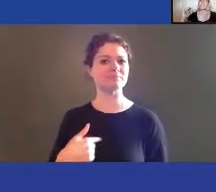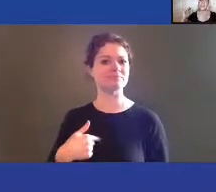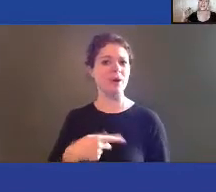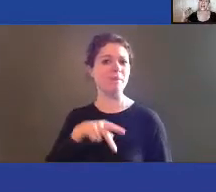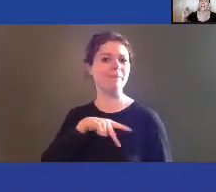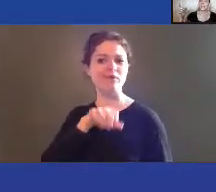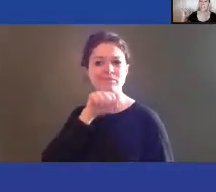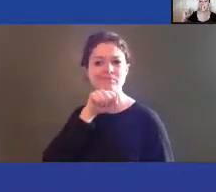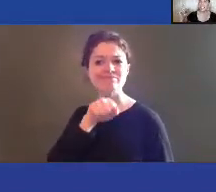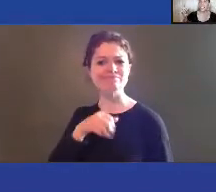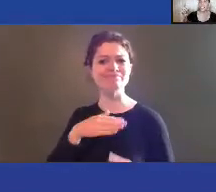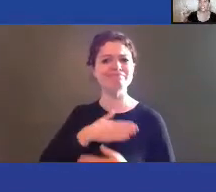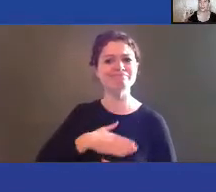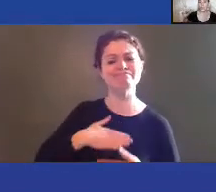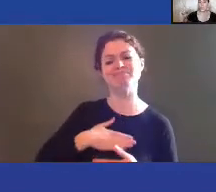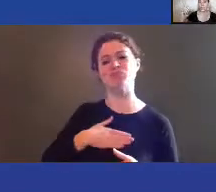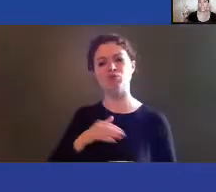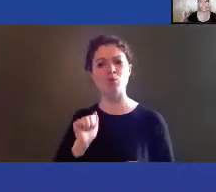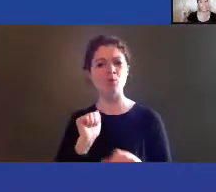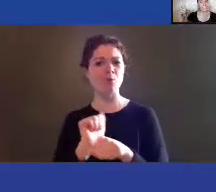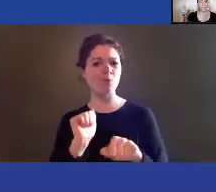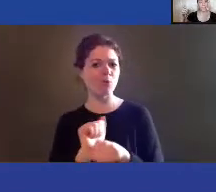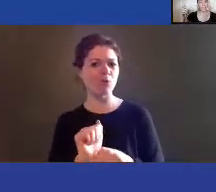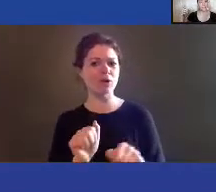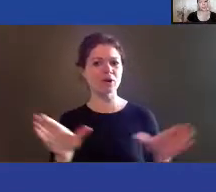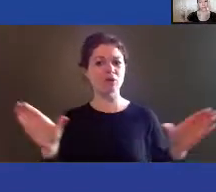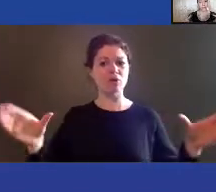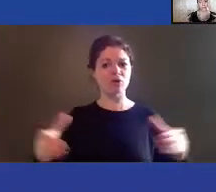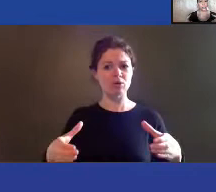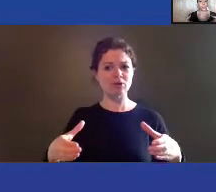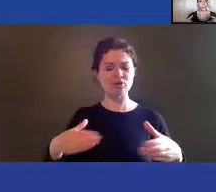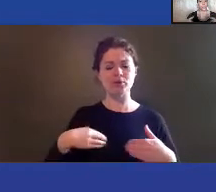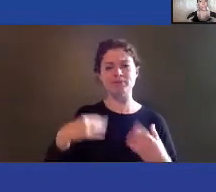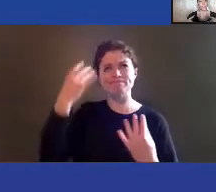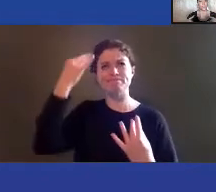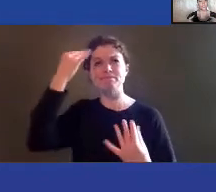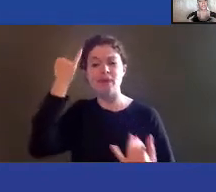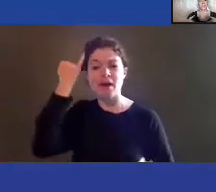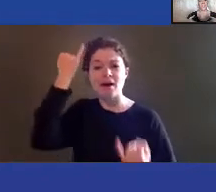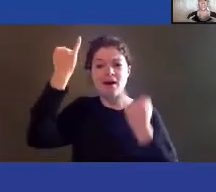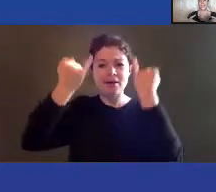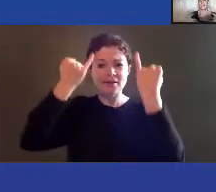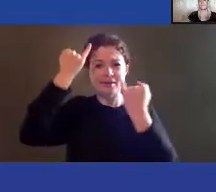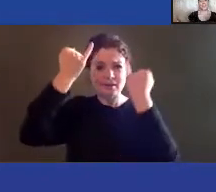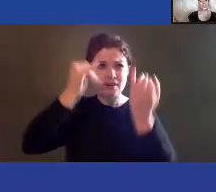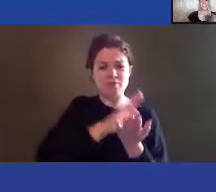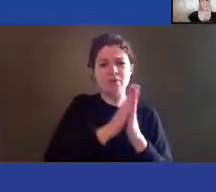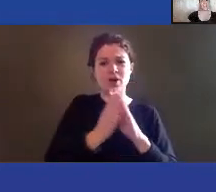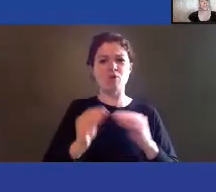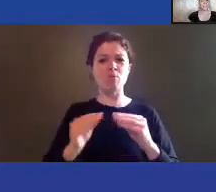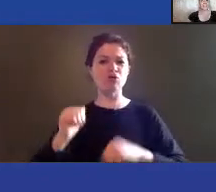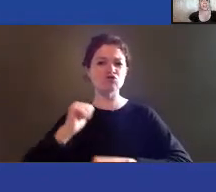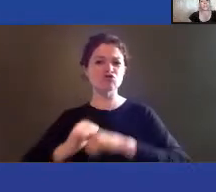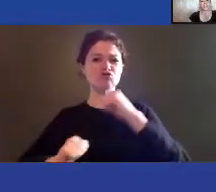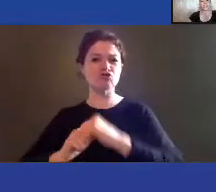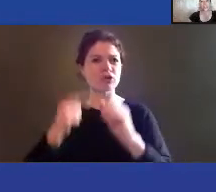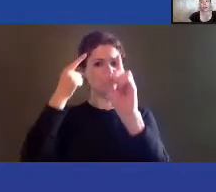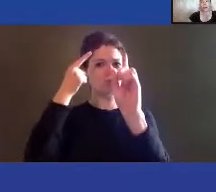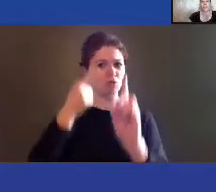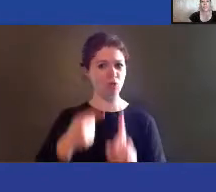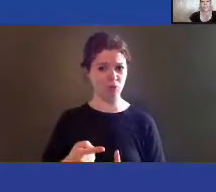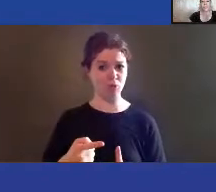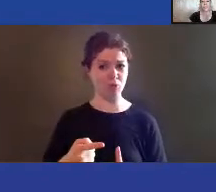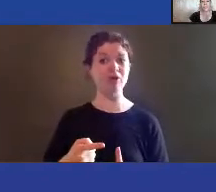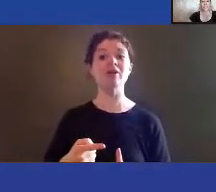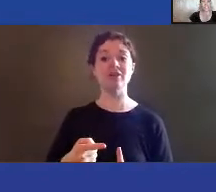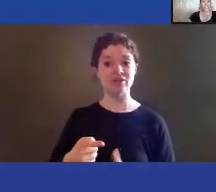sort of ideate and structure our case making for concrete proposals. And I find that having these elements in